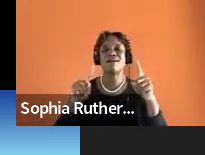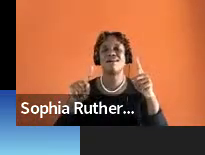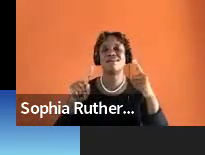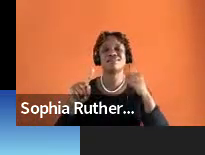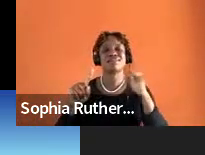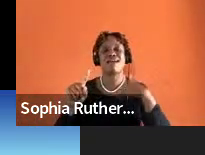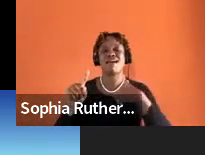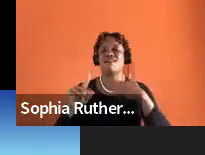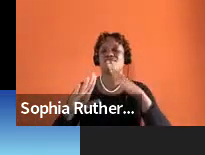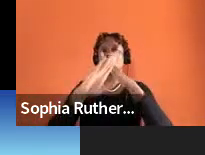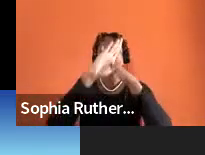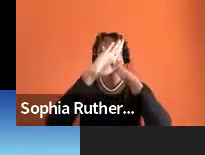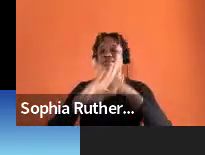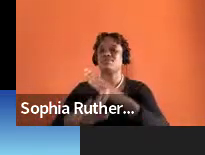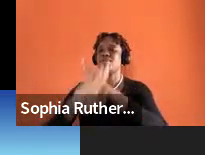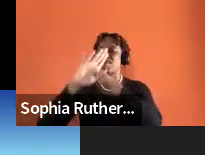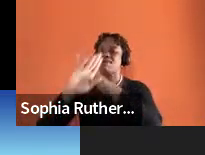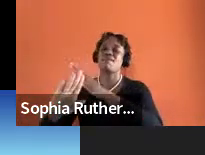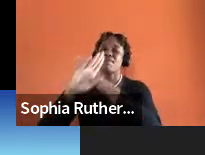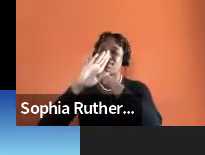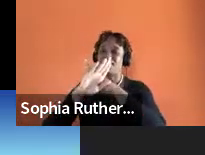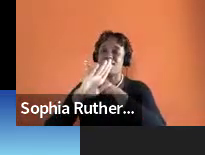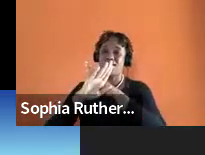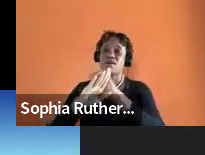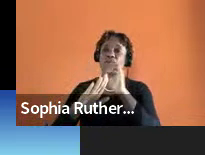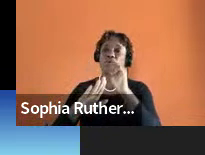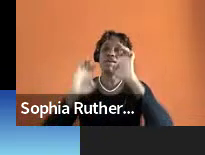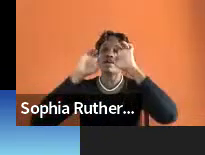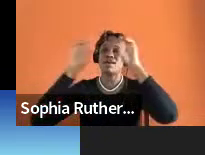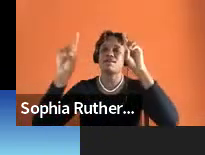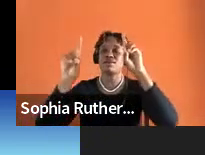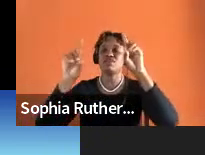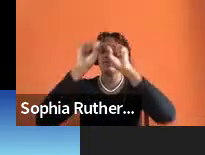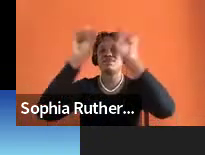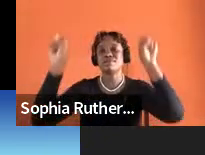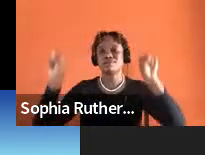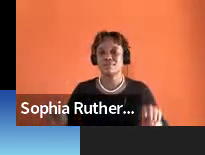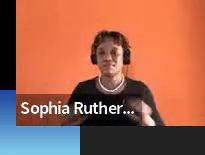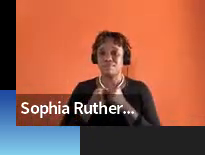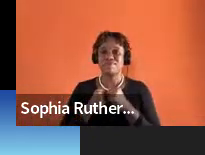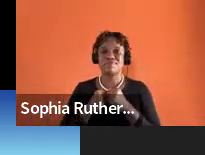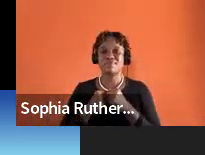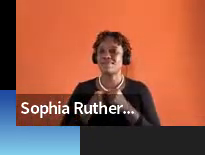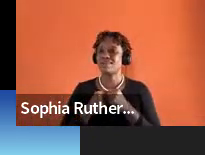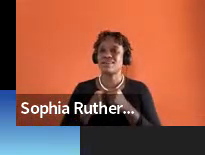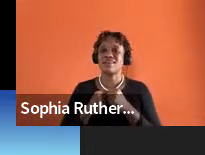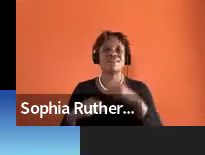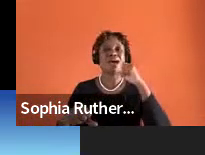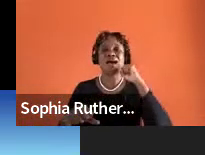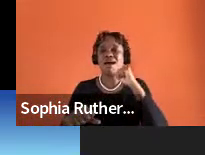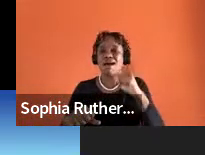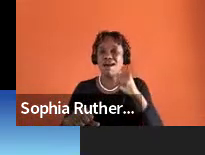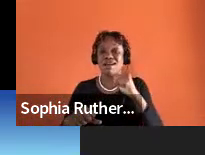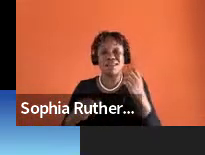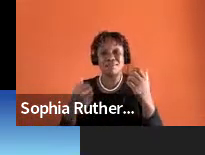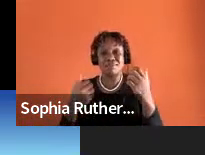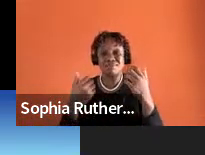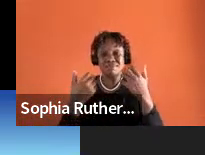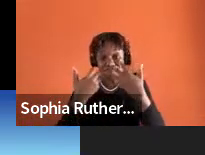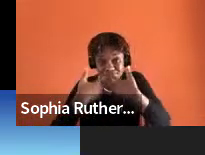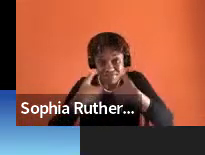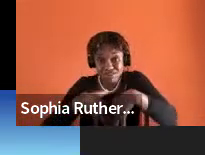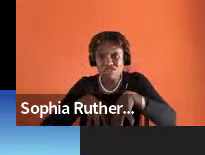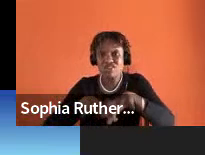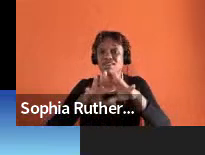in our educational institution that limits the access and integration of these children into the educational institutions. And